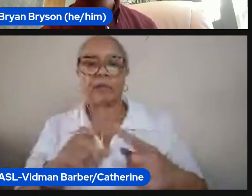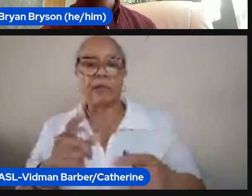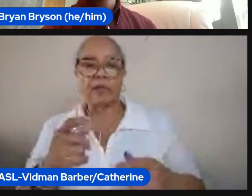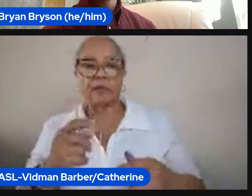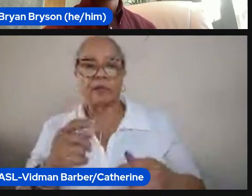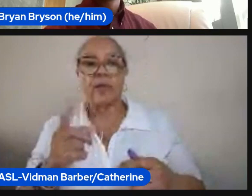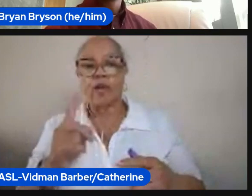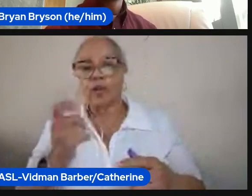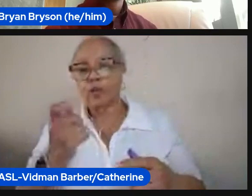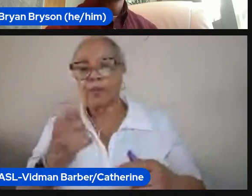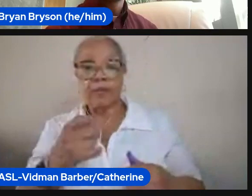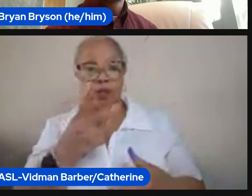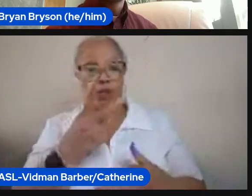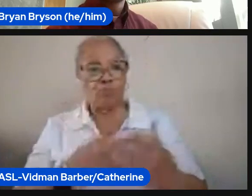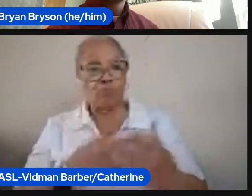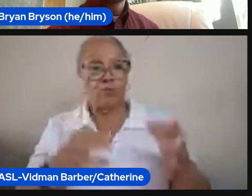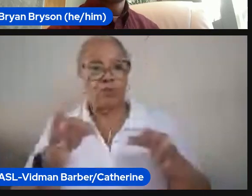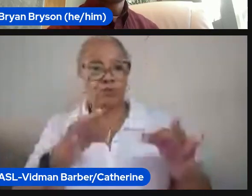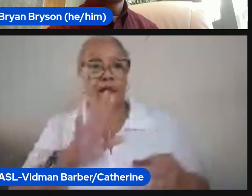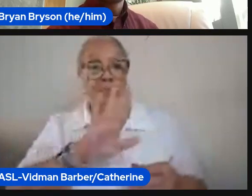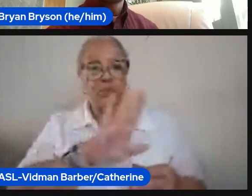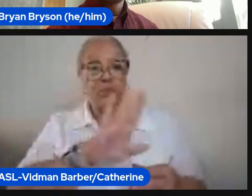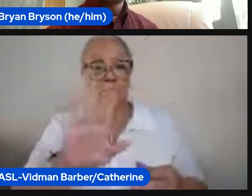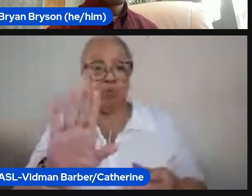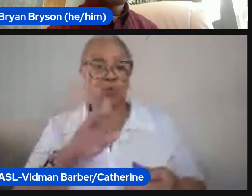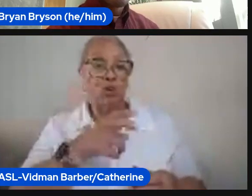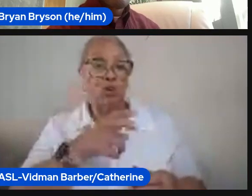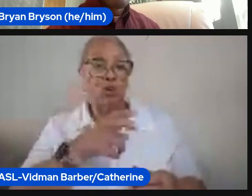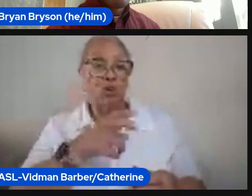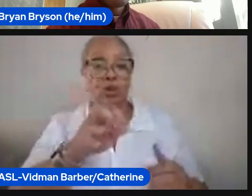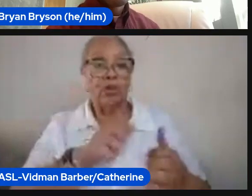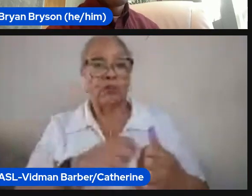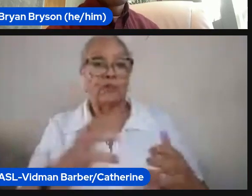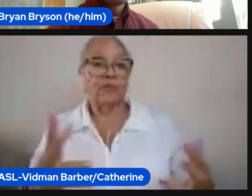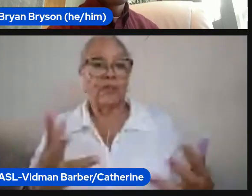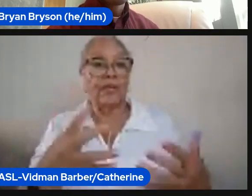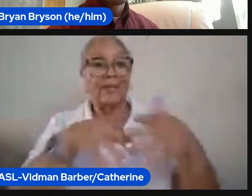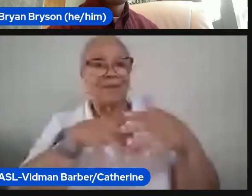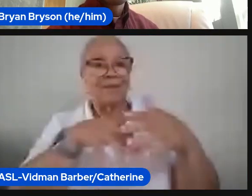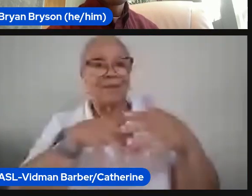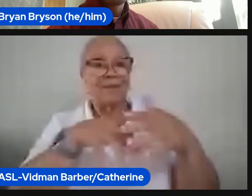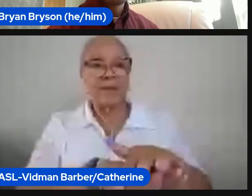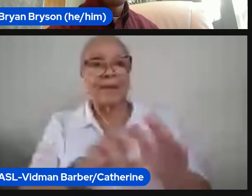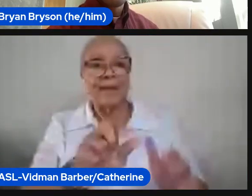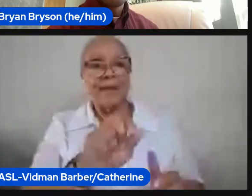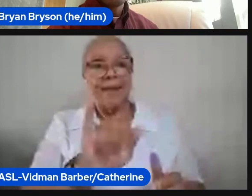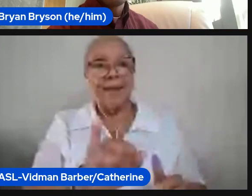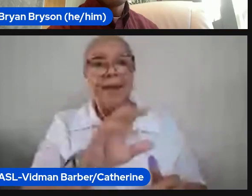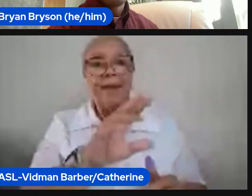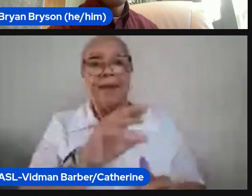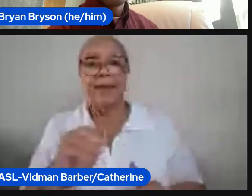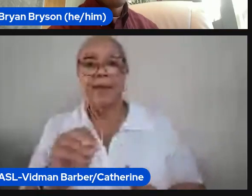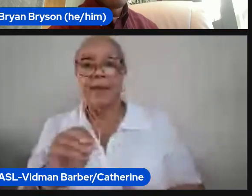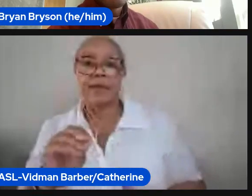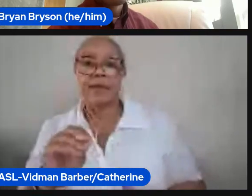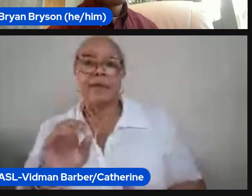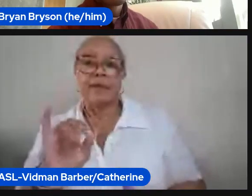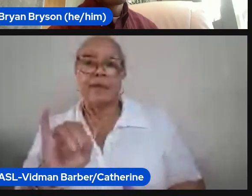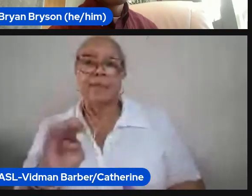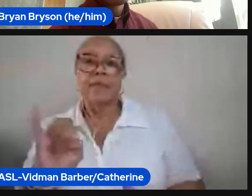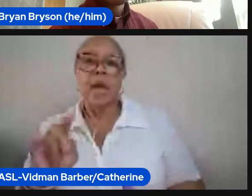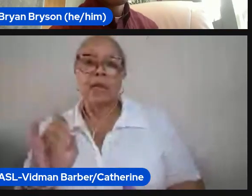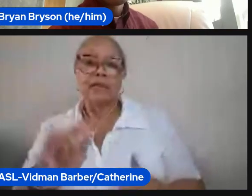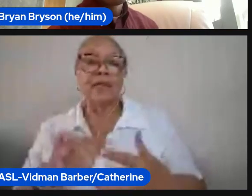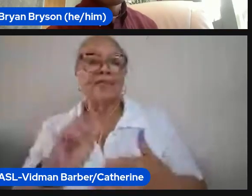in integrating AI with immunology? Because this is what we're all excited about, and so in particular